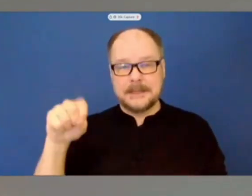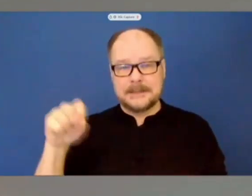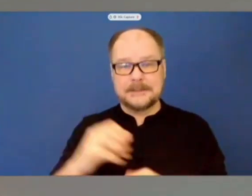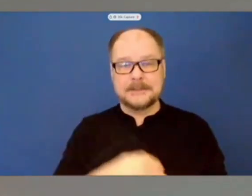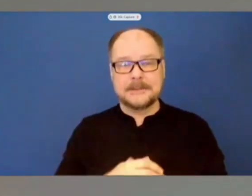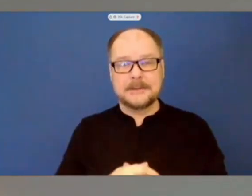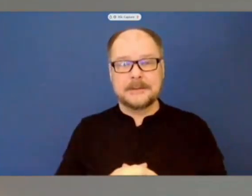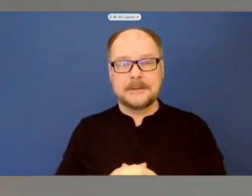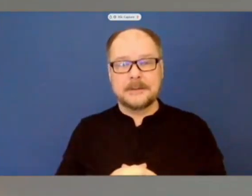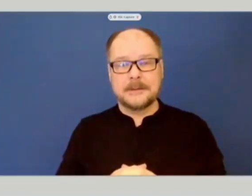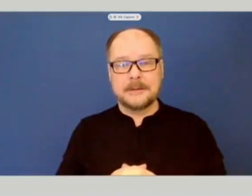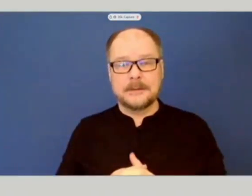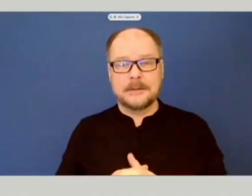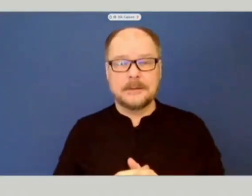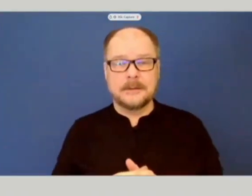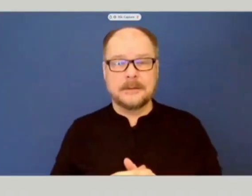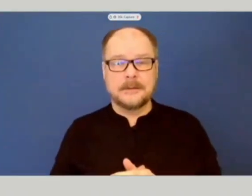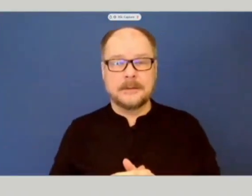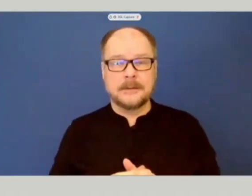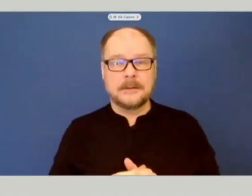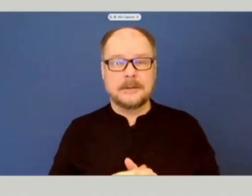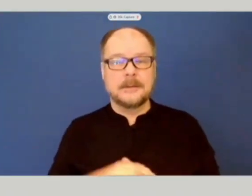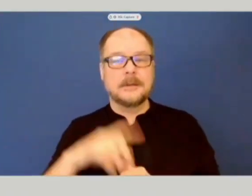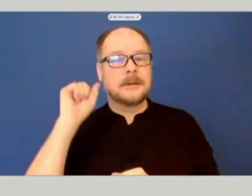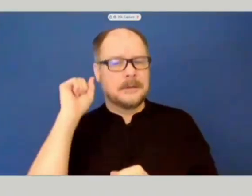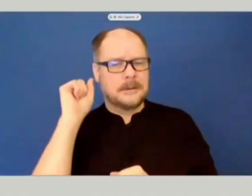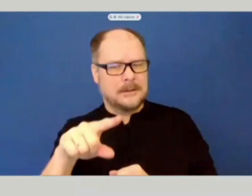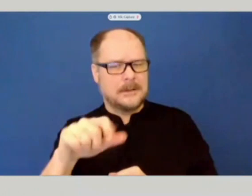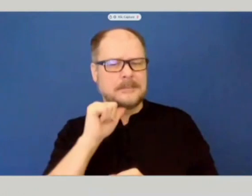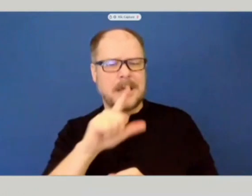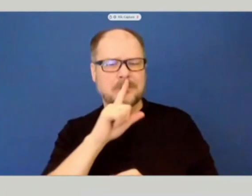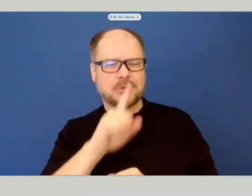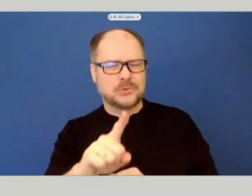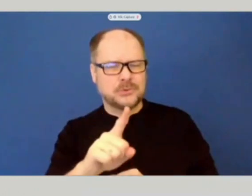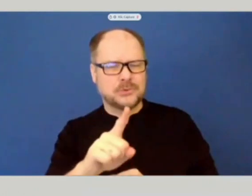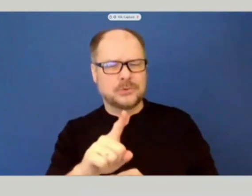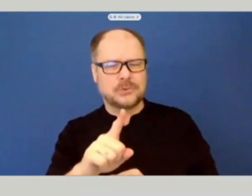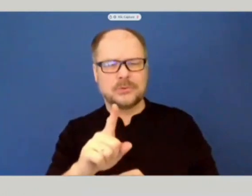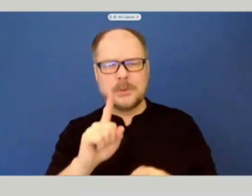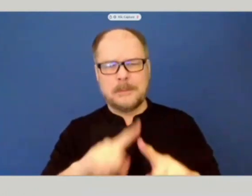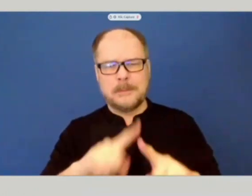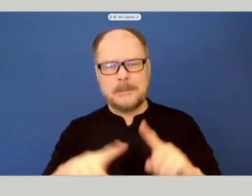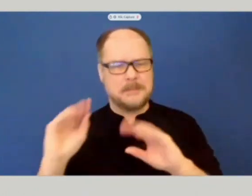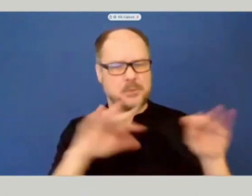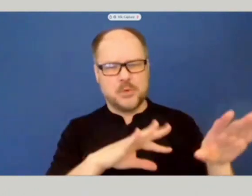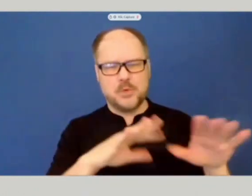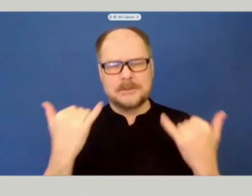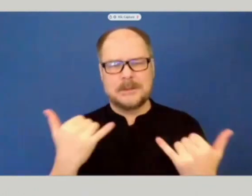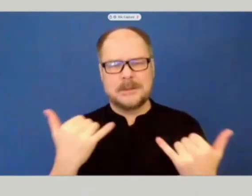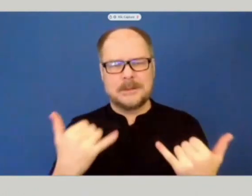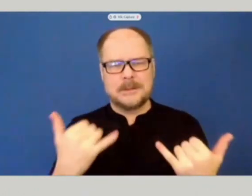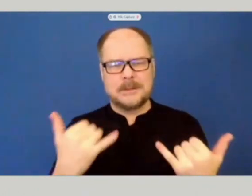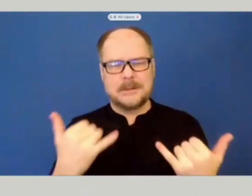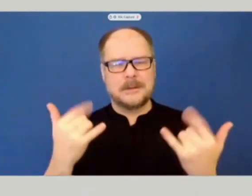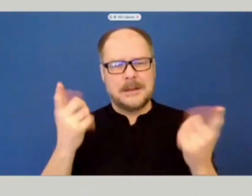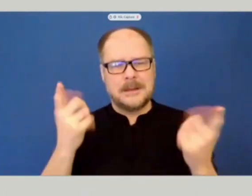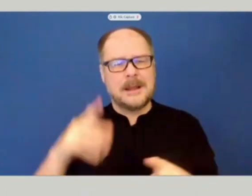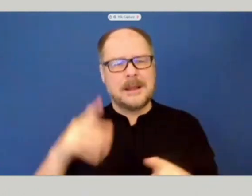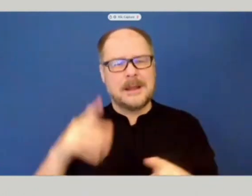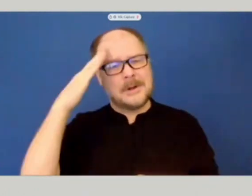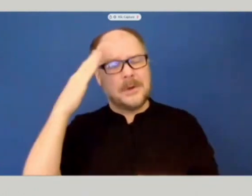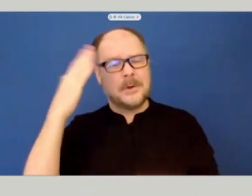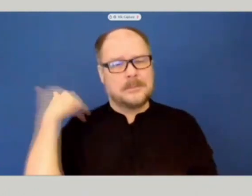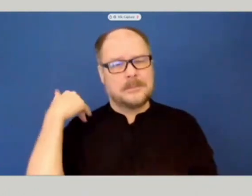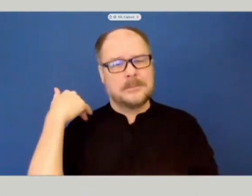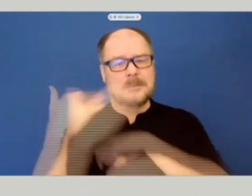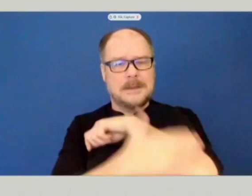question is for, but it sounds like the move is happening today. Gibby, I know at the county meeting earlier